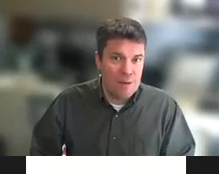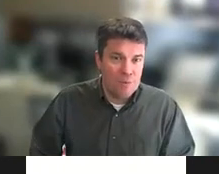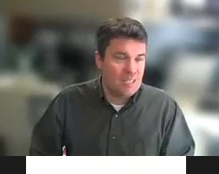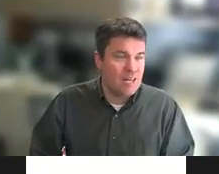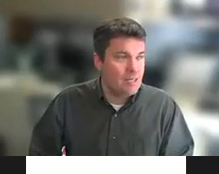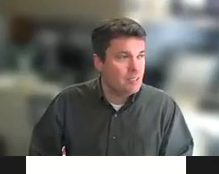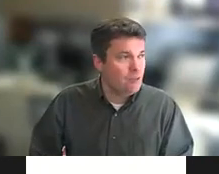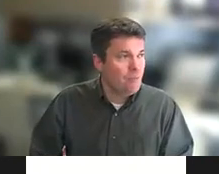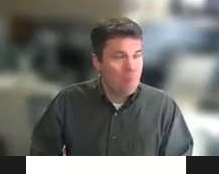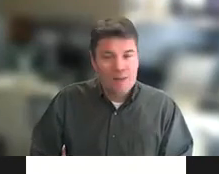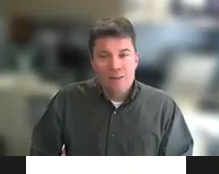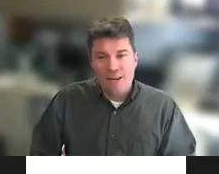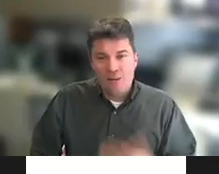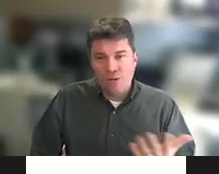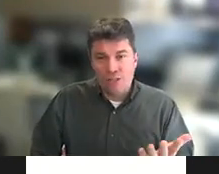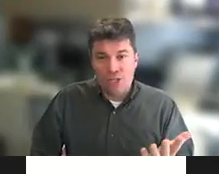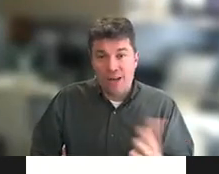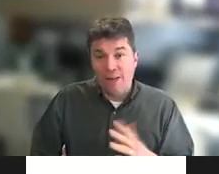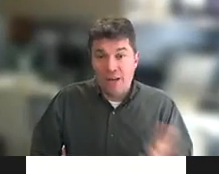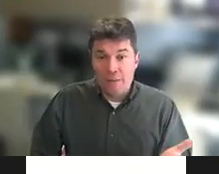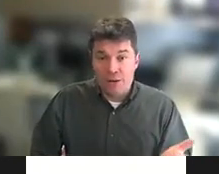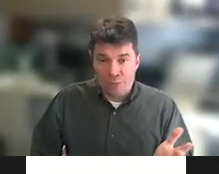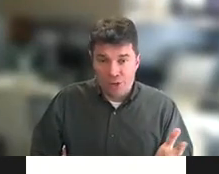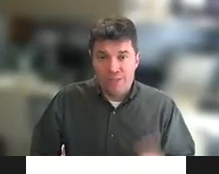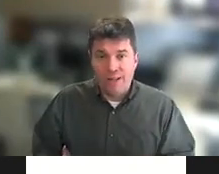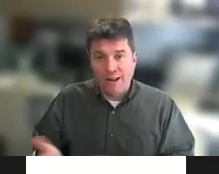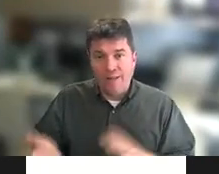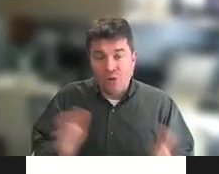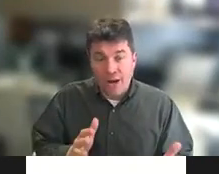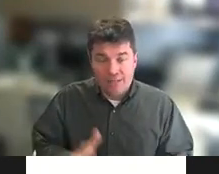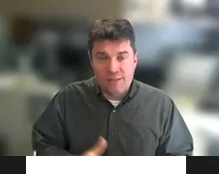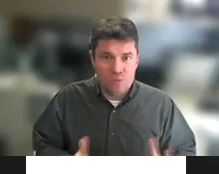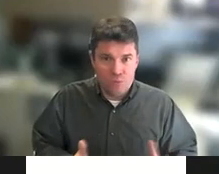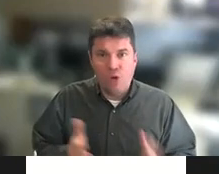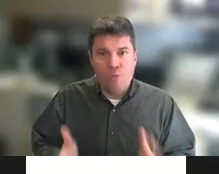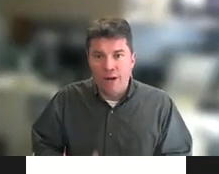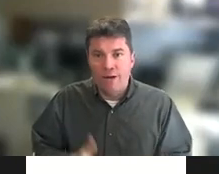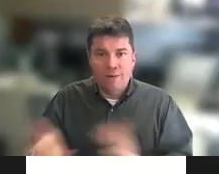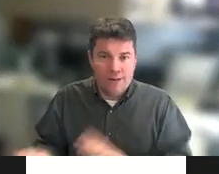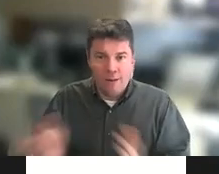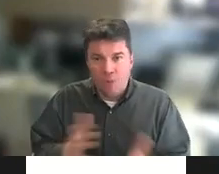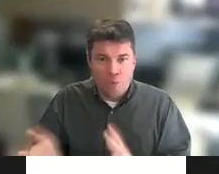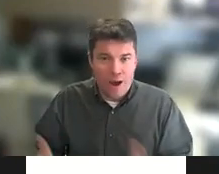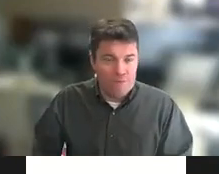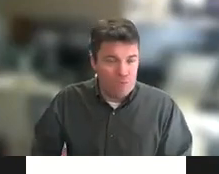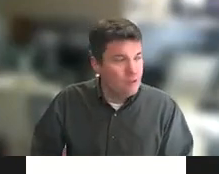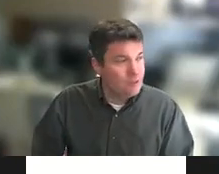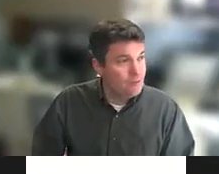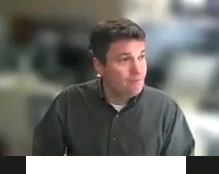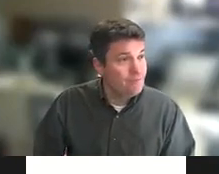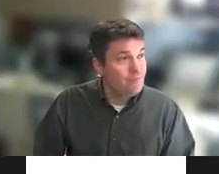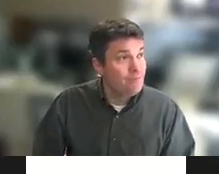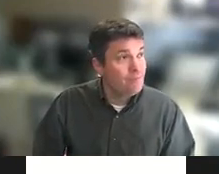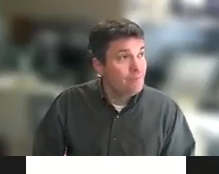to keep up with the sign. So that's where it's good to have team interpreters, so they can have breaks to recuperate and then go back and